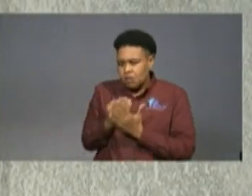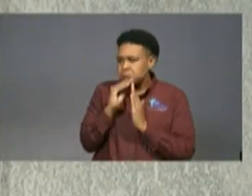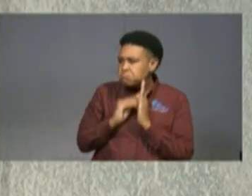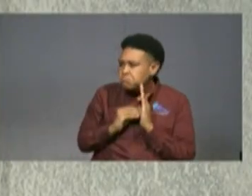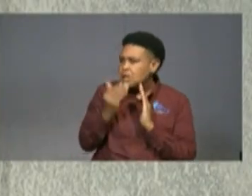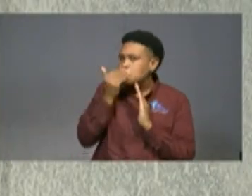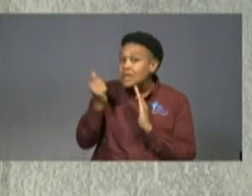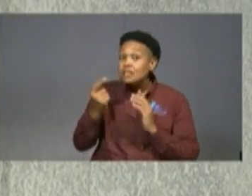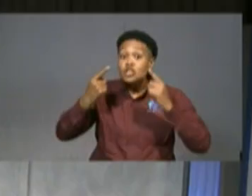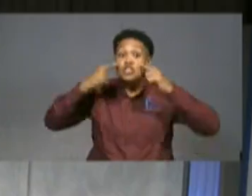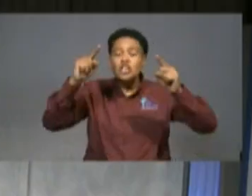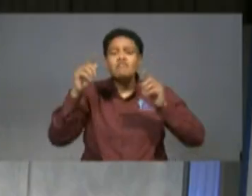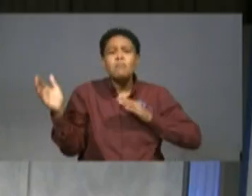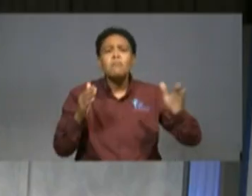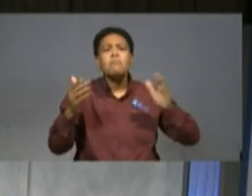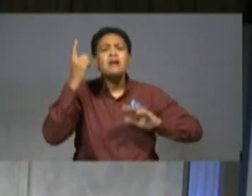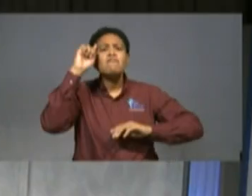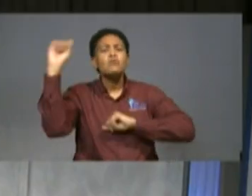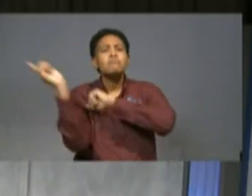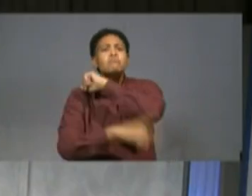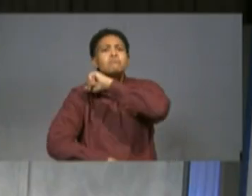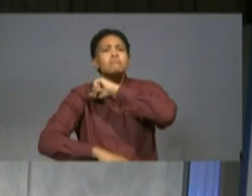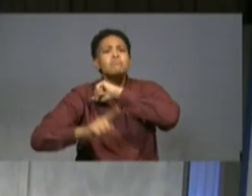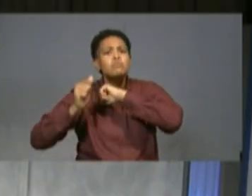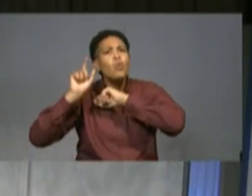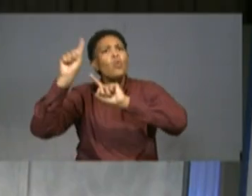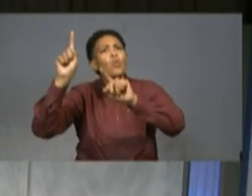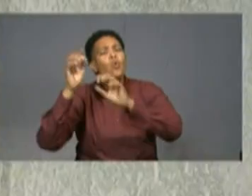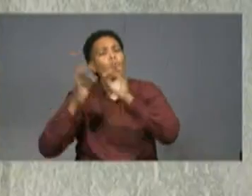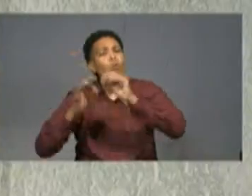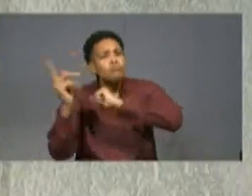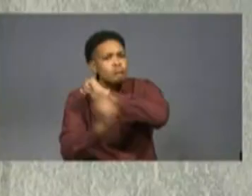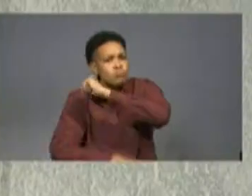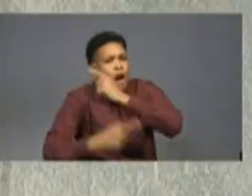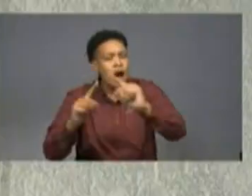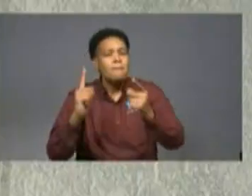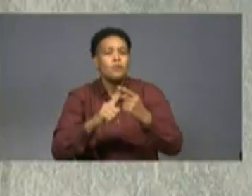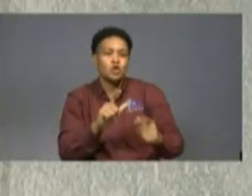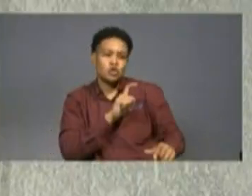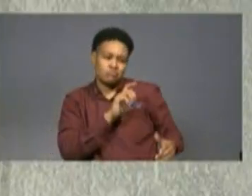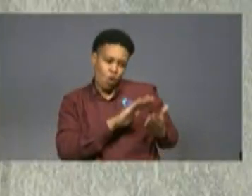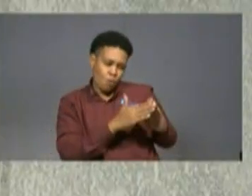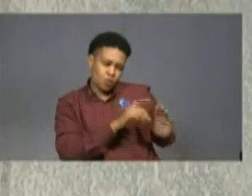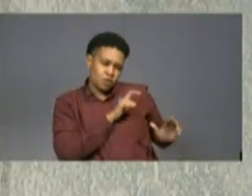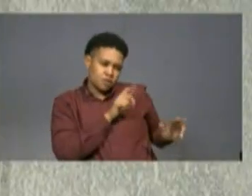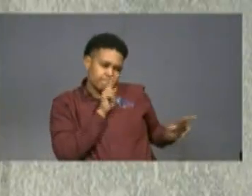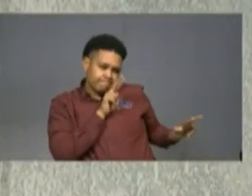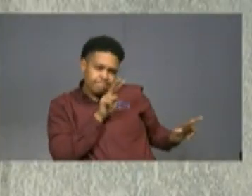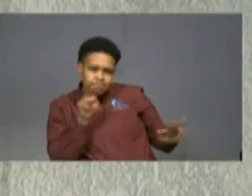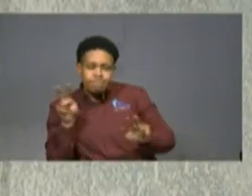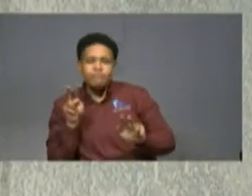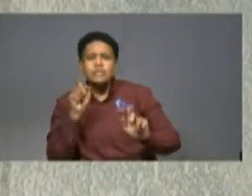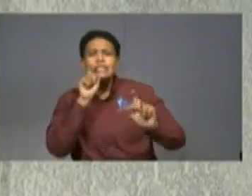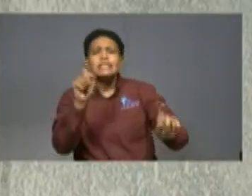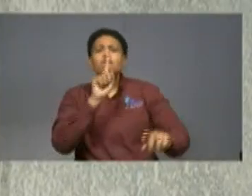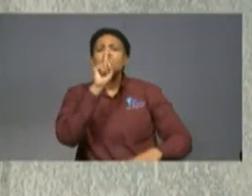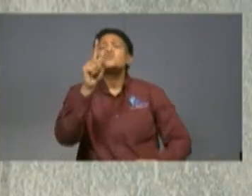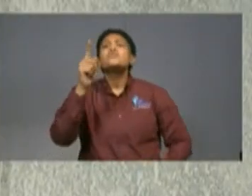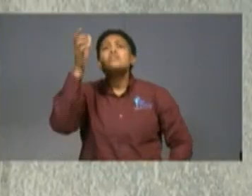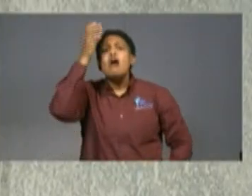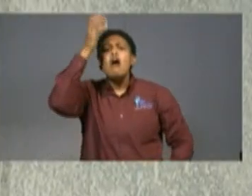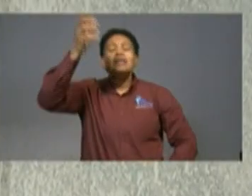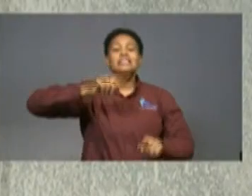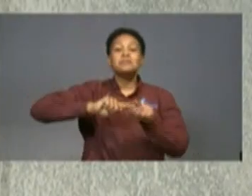successfully preparing cases for prosecution, as well as community policing to give truth to the concept